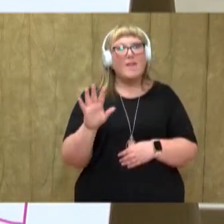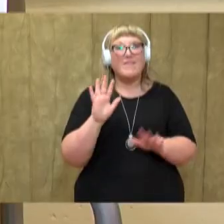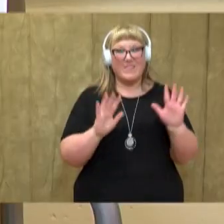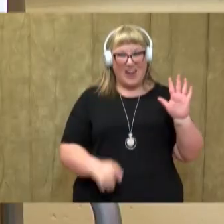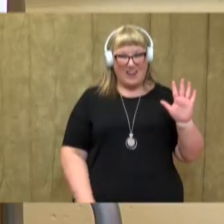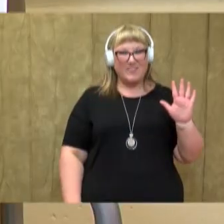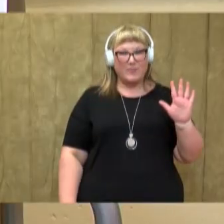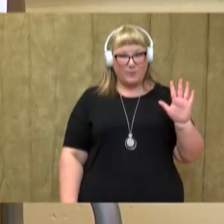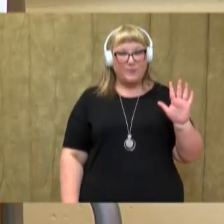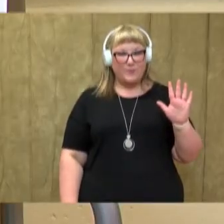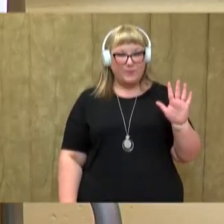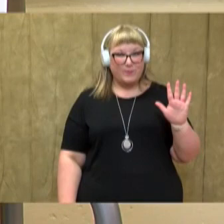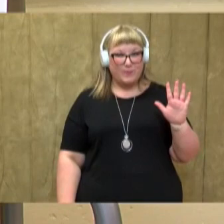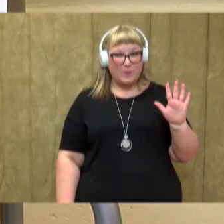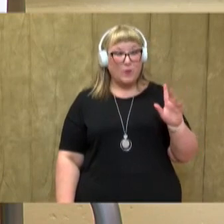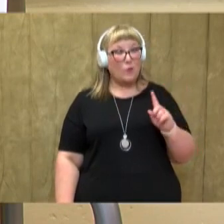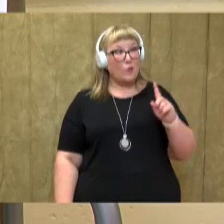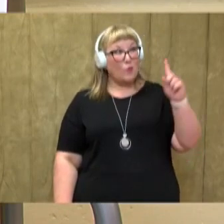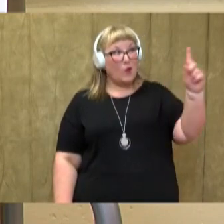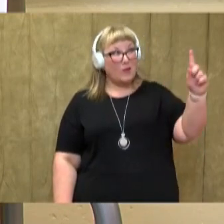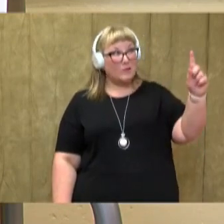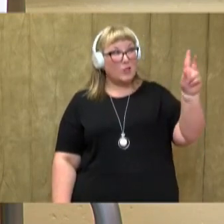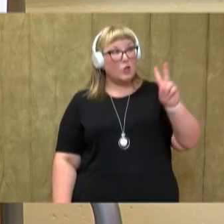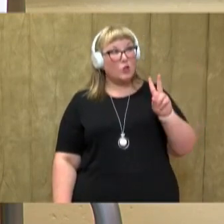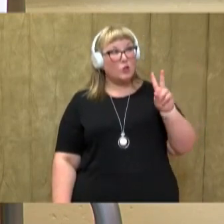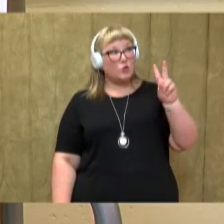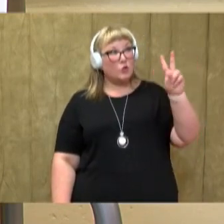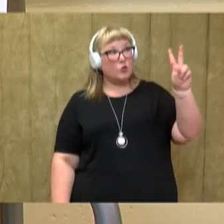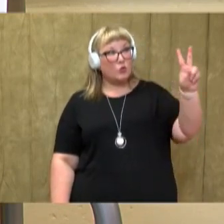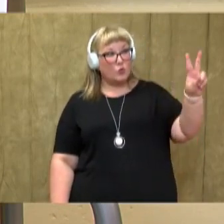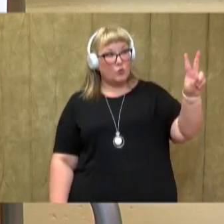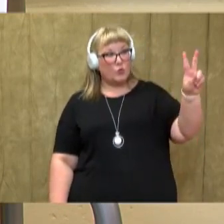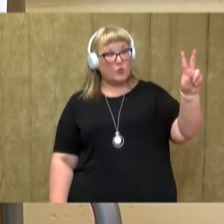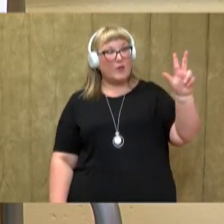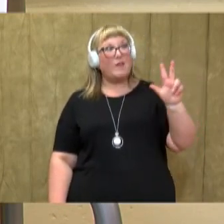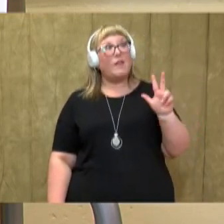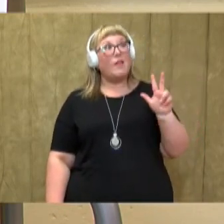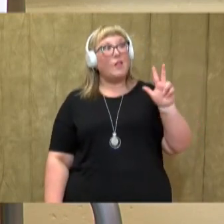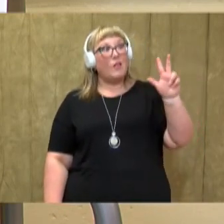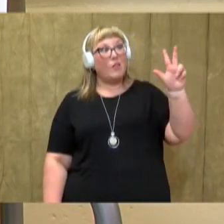5. Good job. 1, 2,